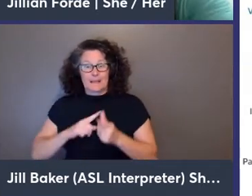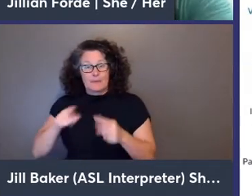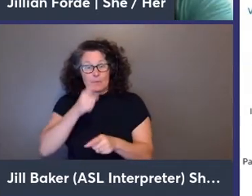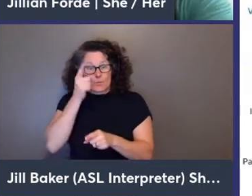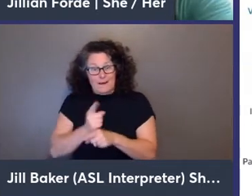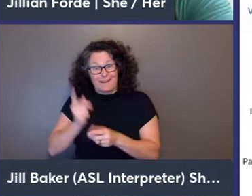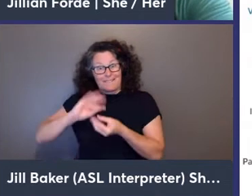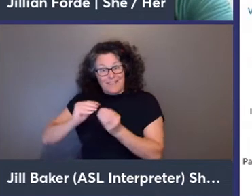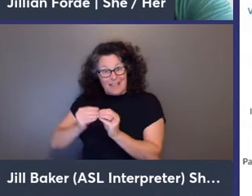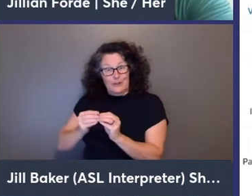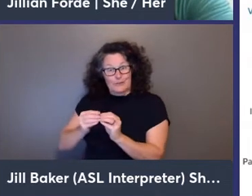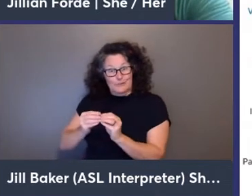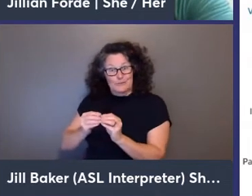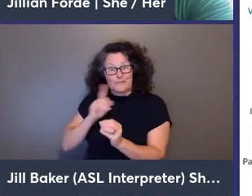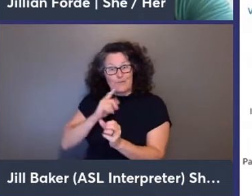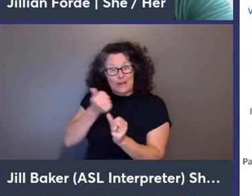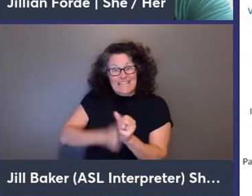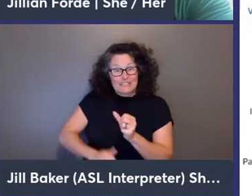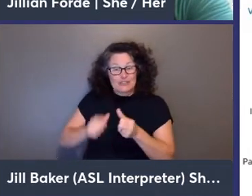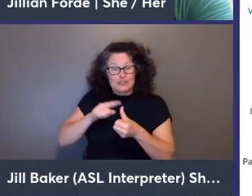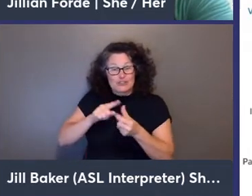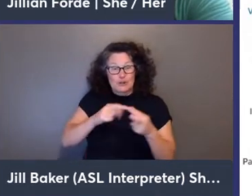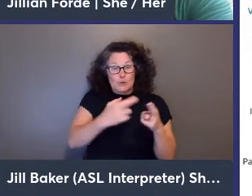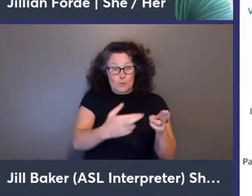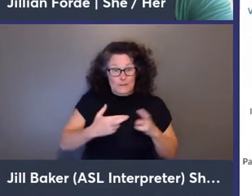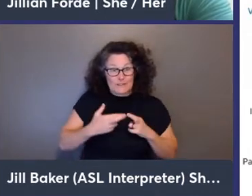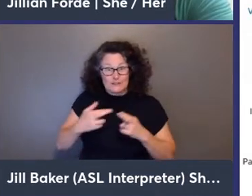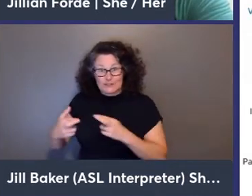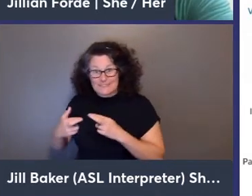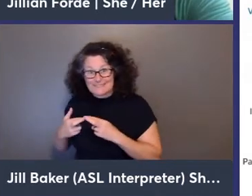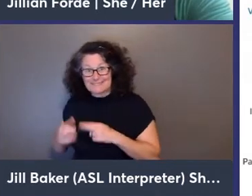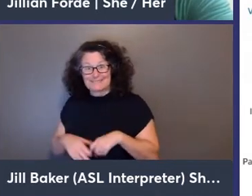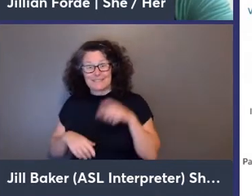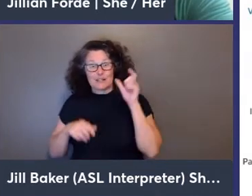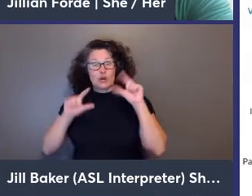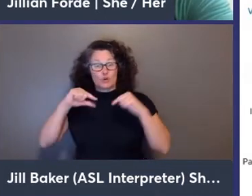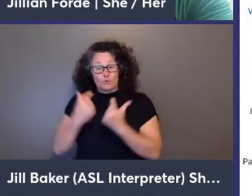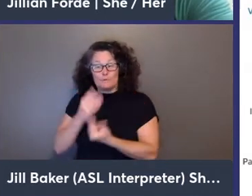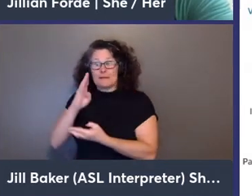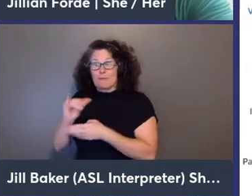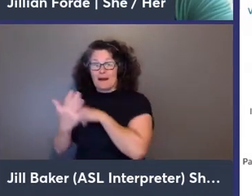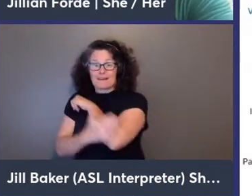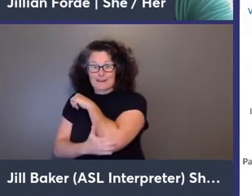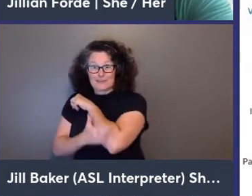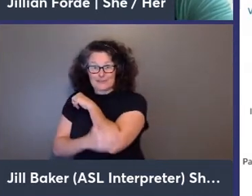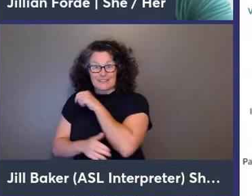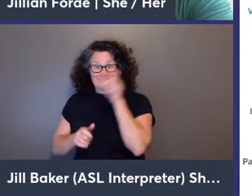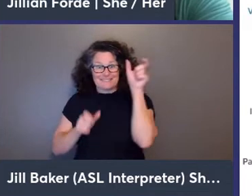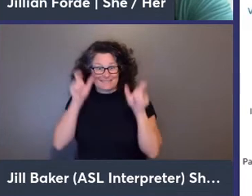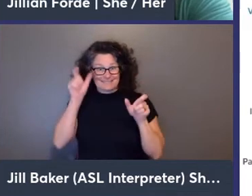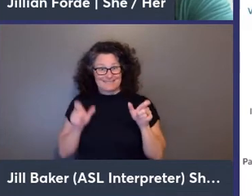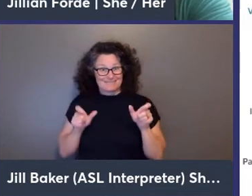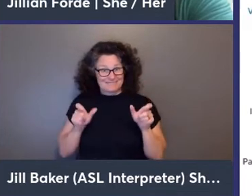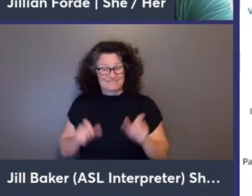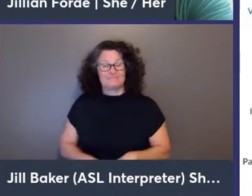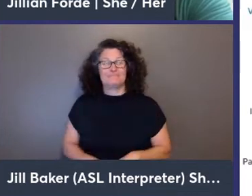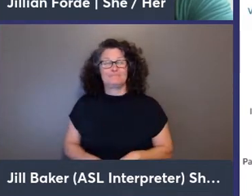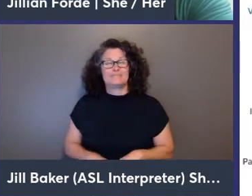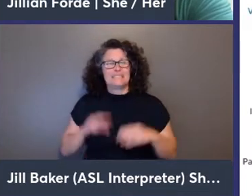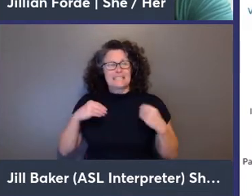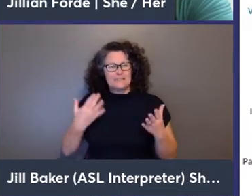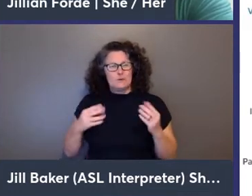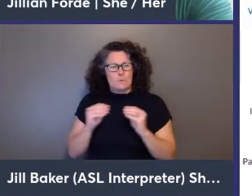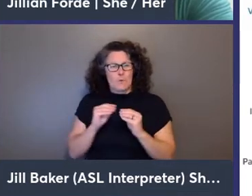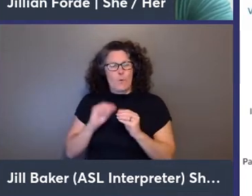value of each region grouping by countries. And to give you a little more